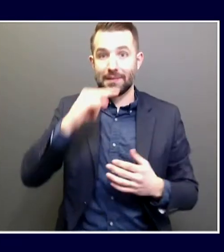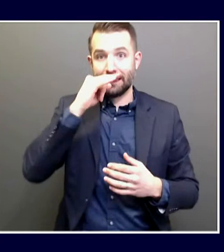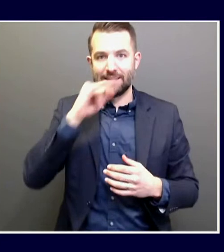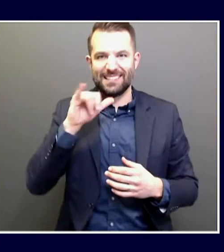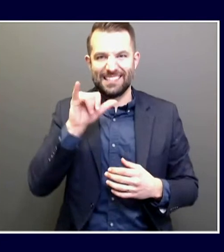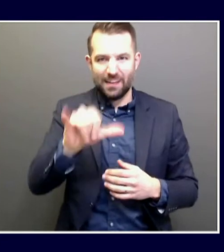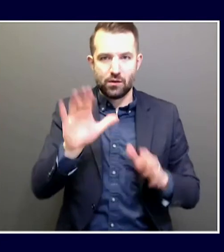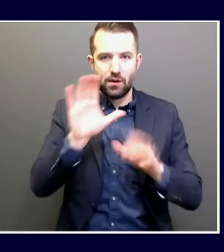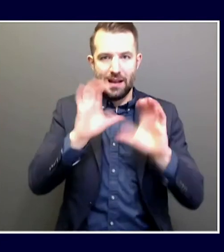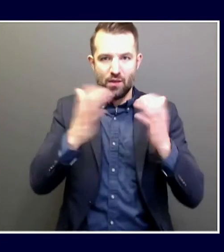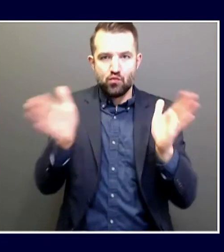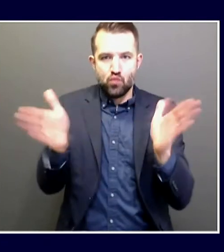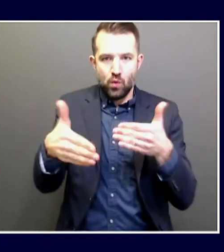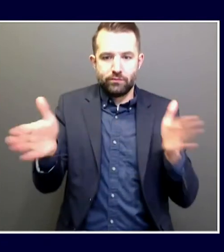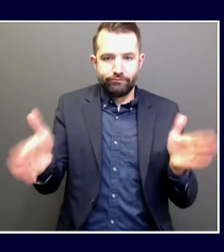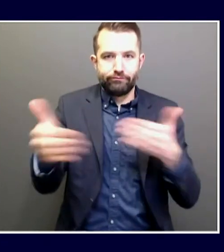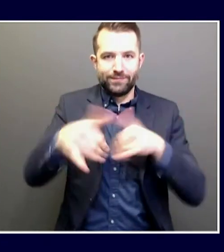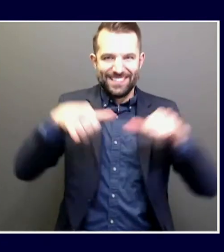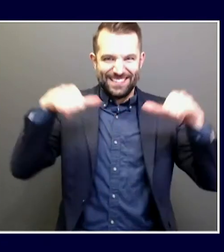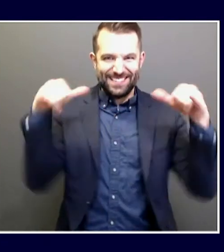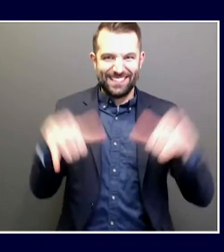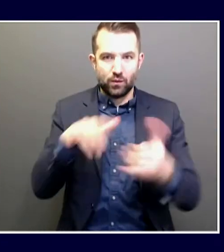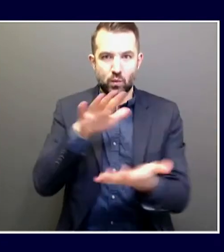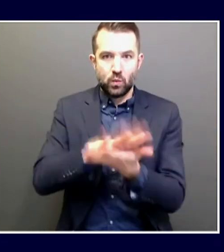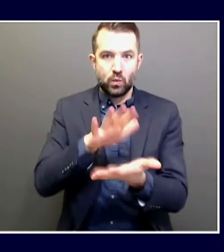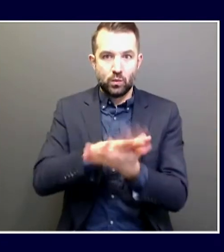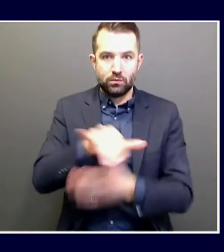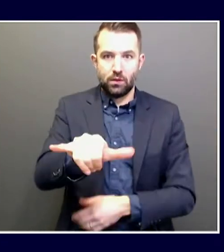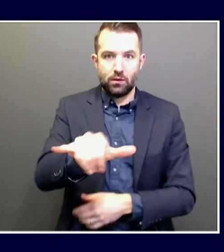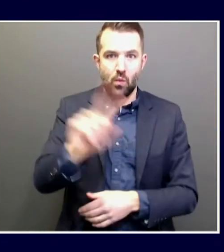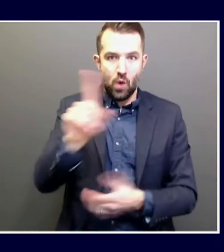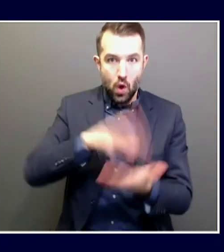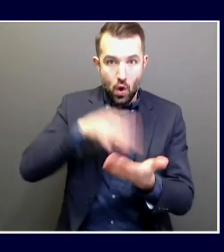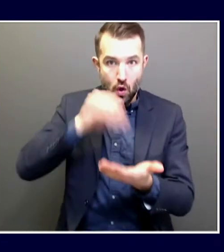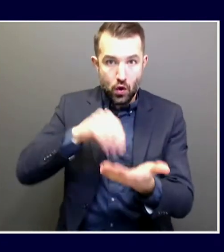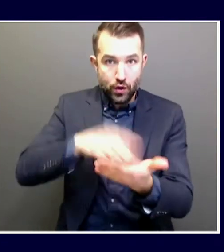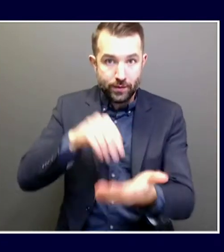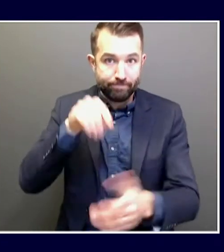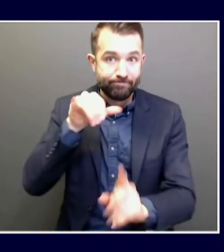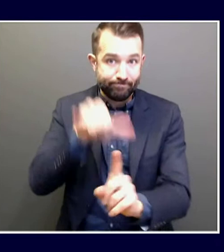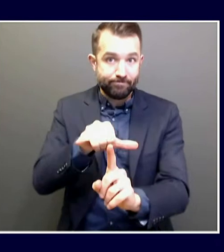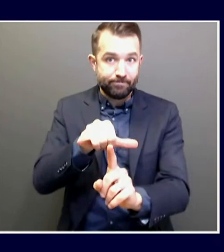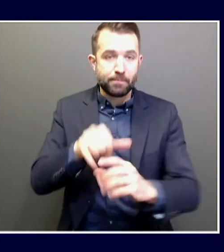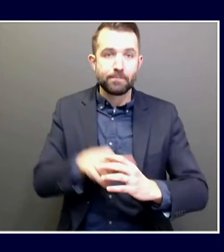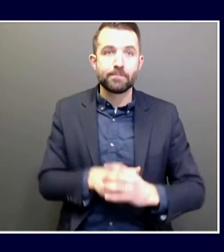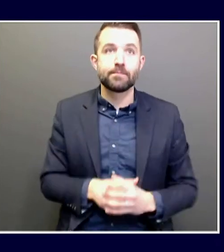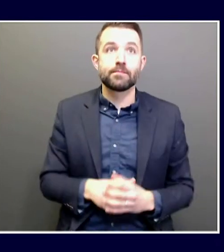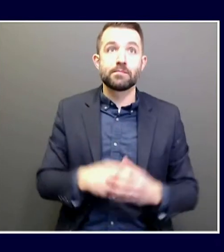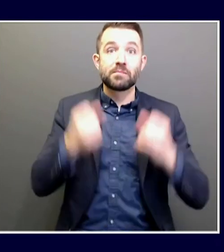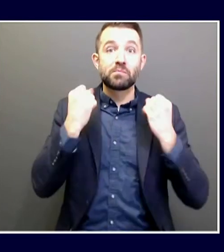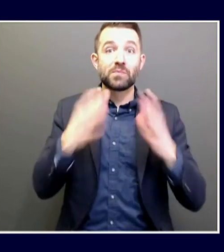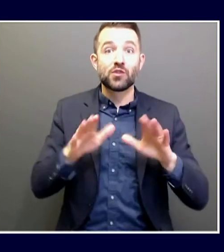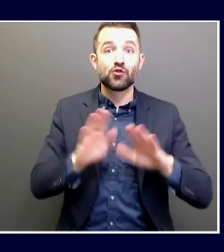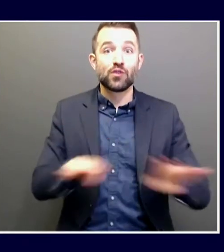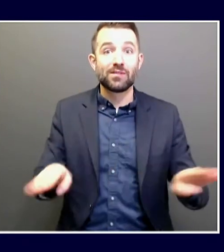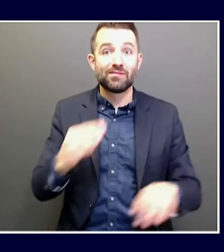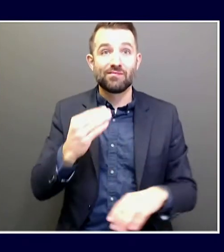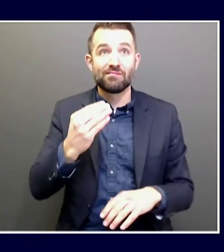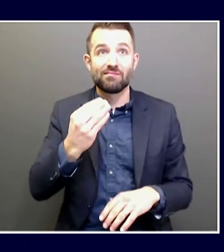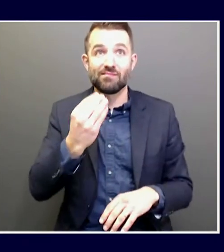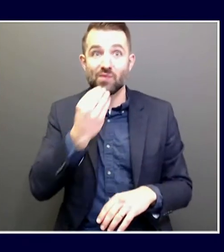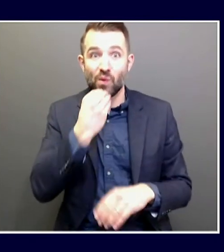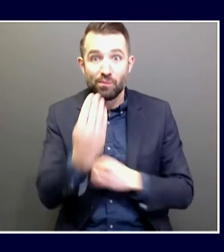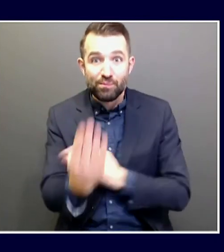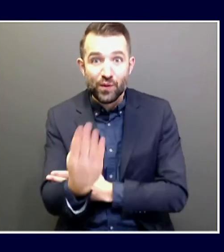matters. It's where kids learn. It's where many kids in Maine go for breakfast, lunch, and snacks. It's where